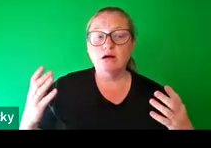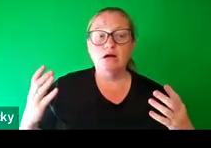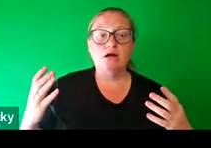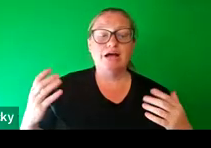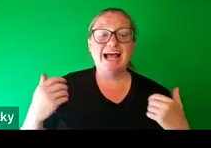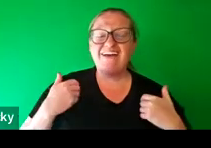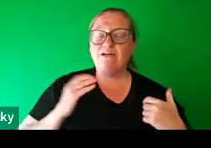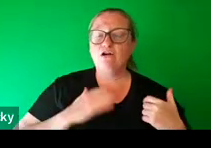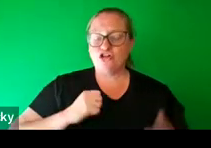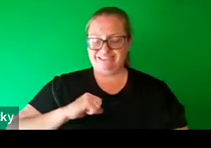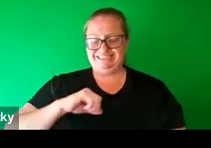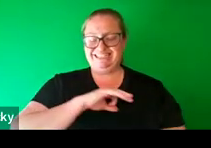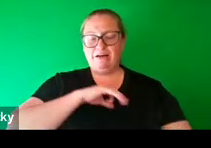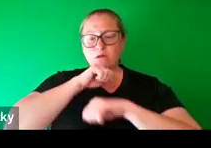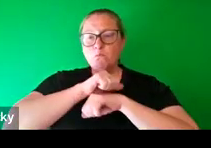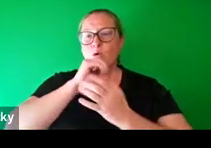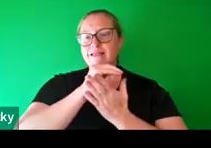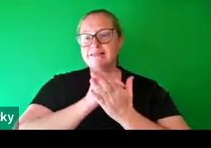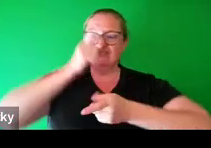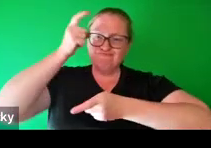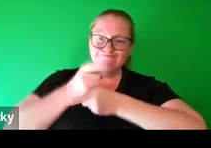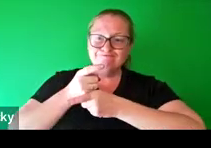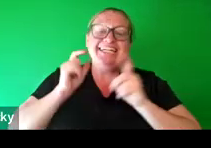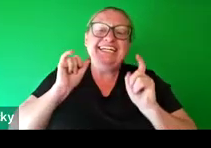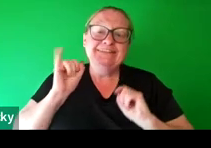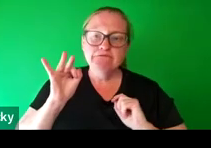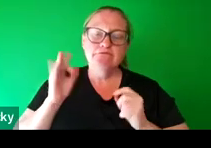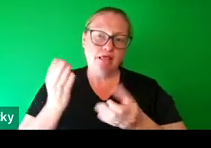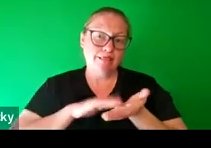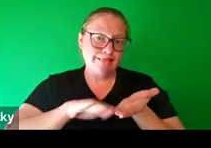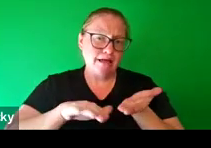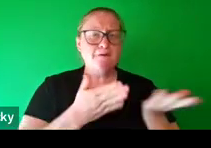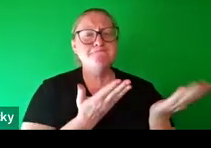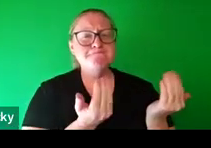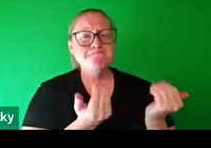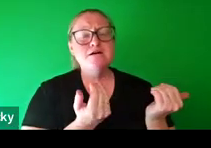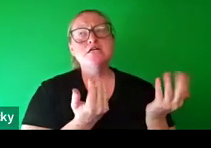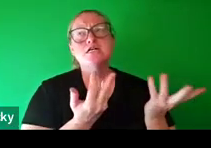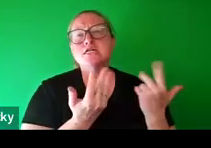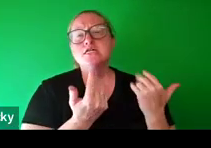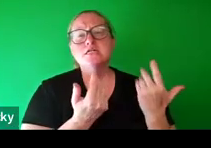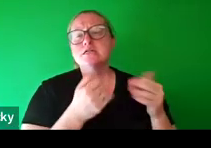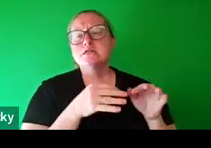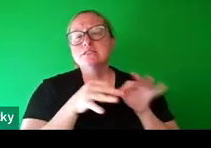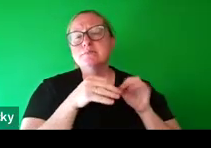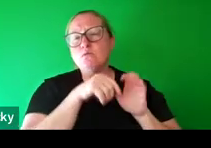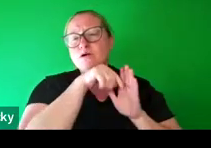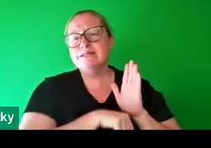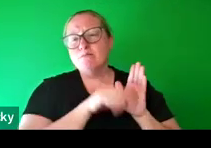employee list correct for in the event that we do layoffs. Can you say more about your question about